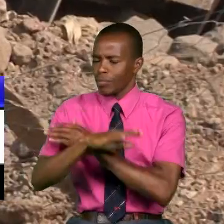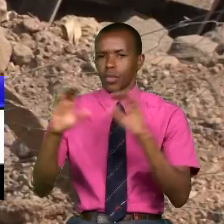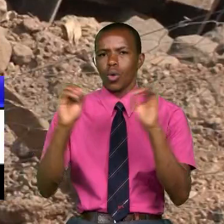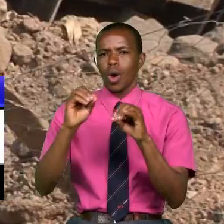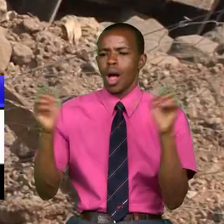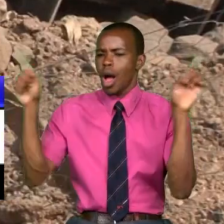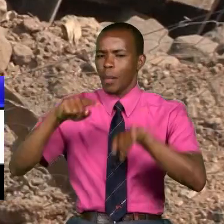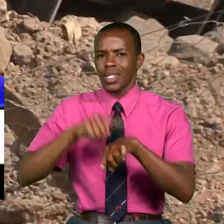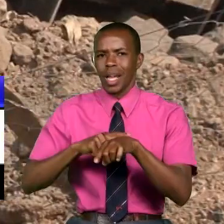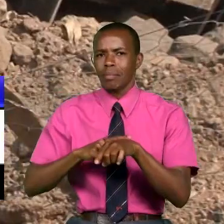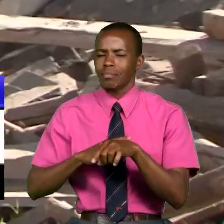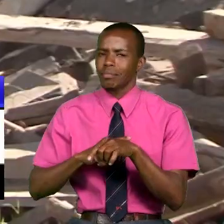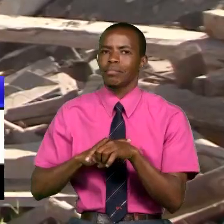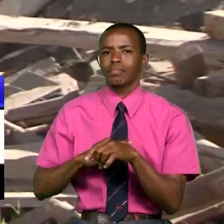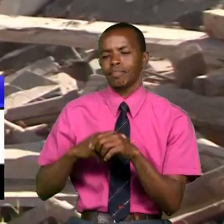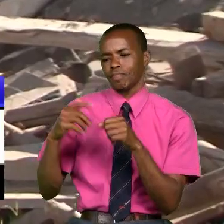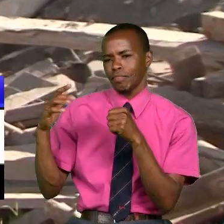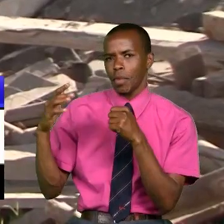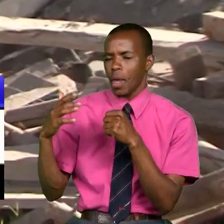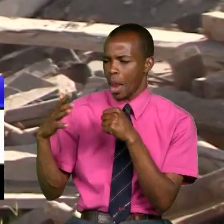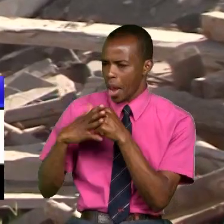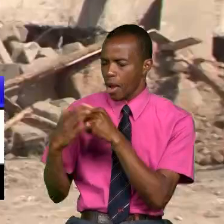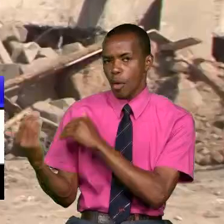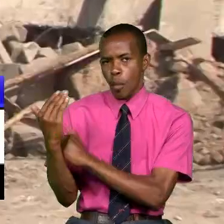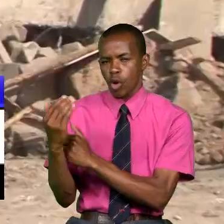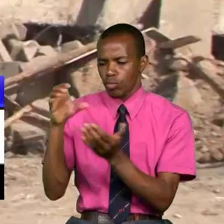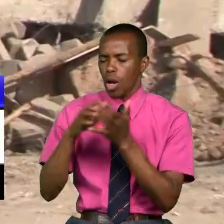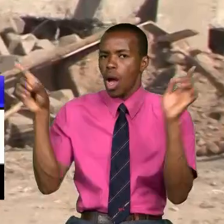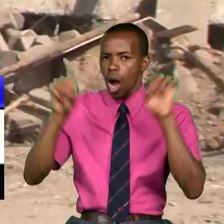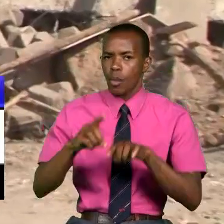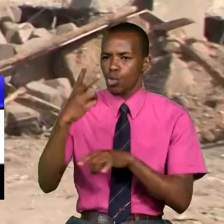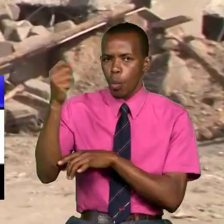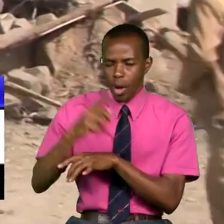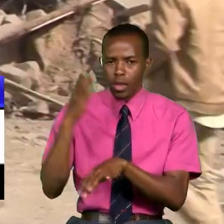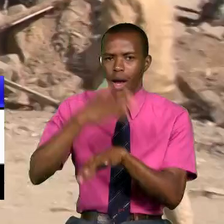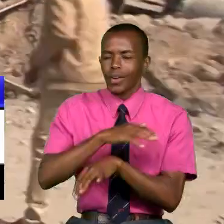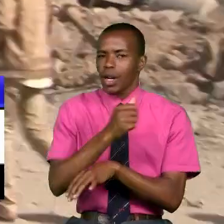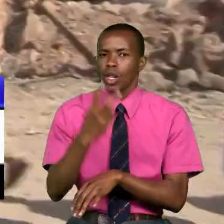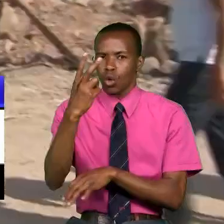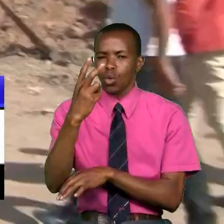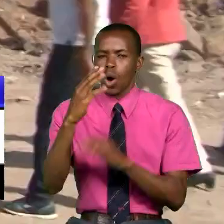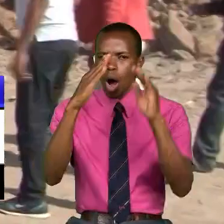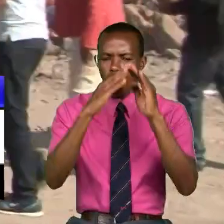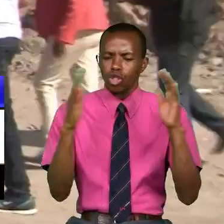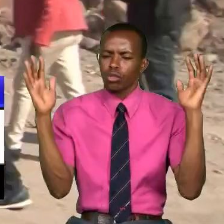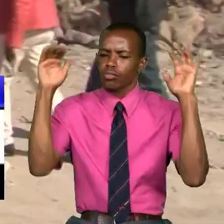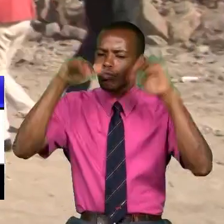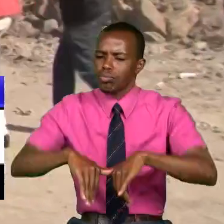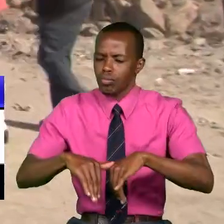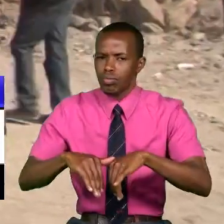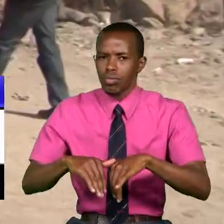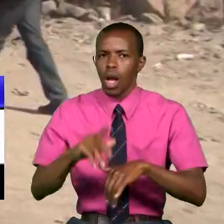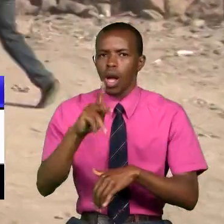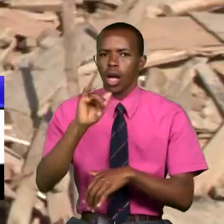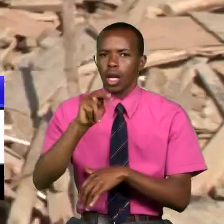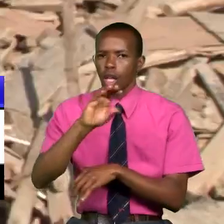at around 3 a.m. The incident happened barely 2 months after two other buildings collapsed in Geshe and Kino